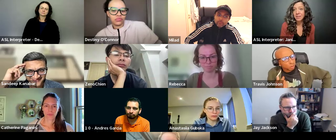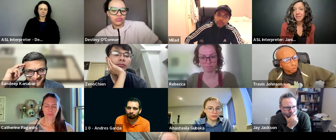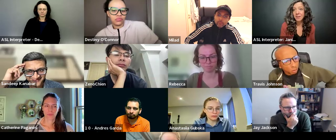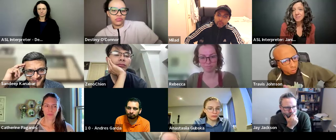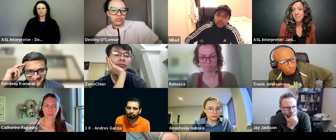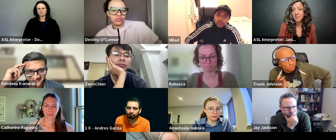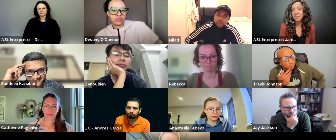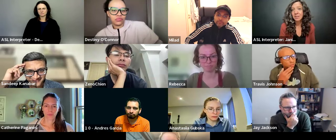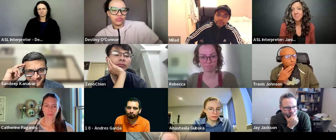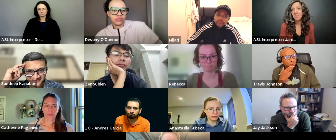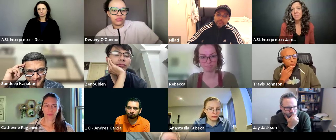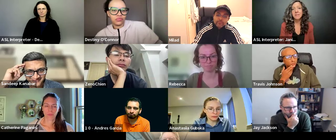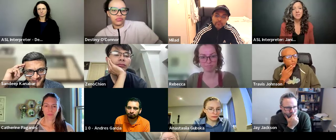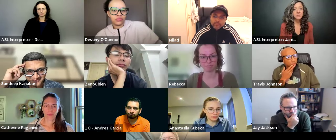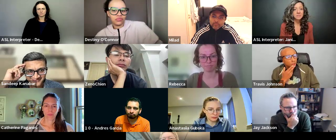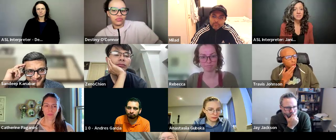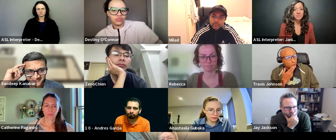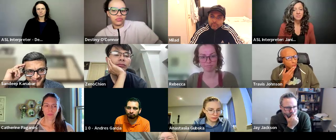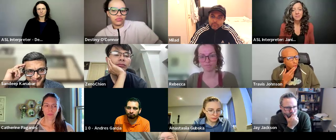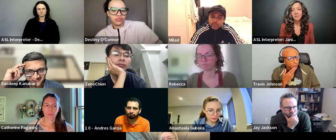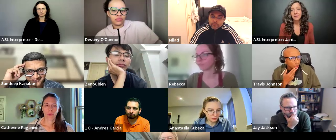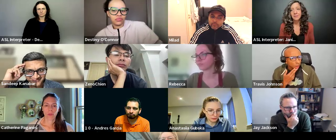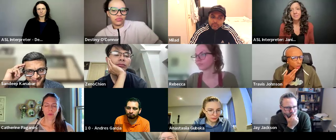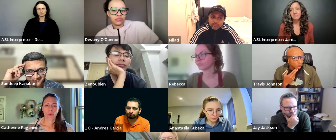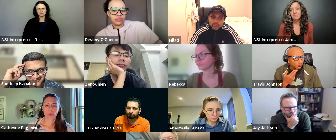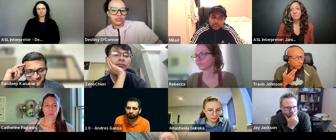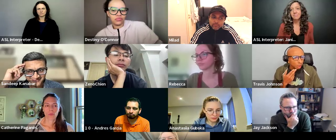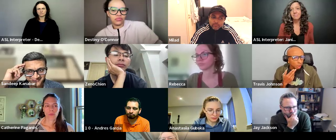Is there security there to make sure that the laptop and the technology is safe?